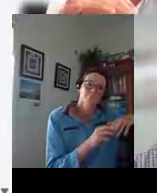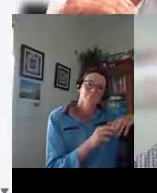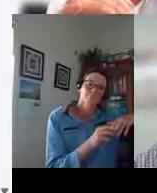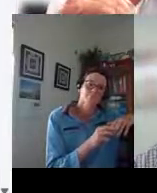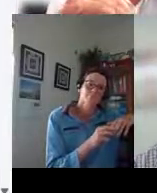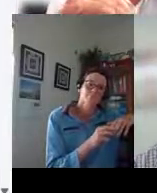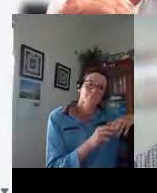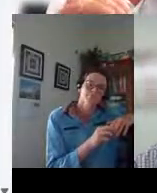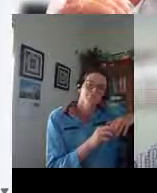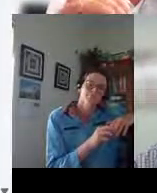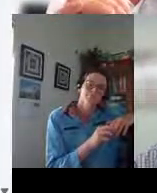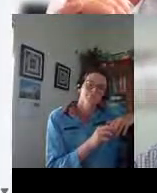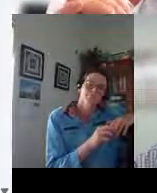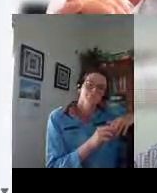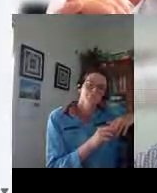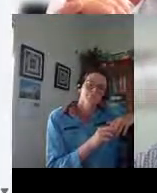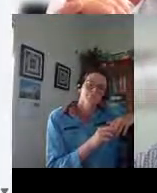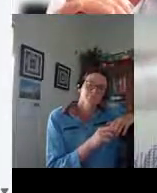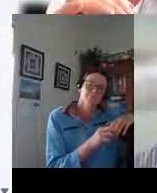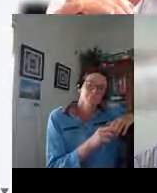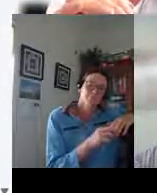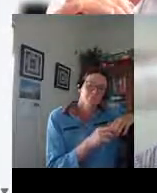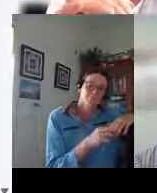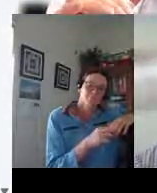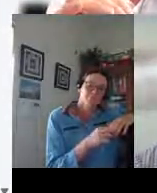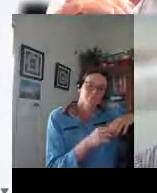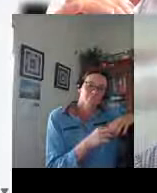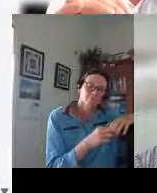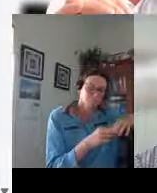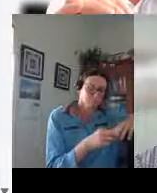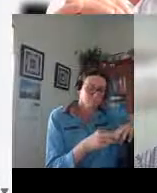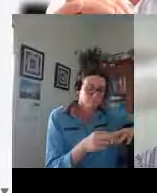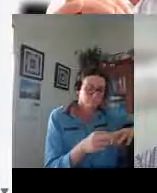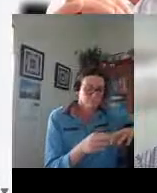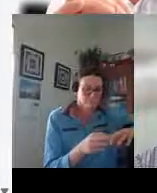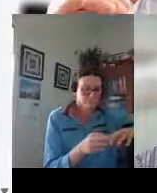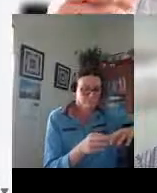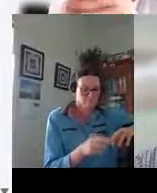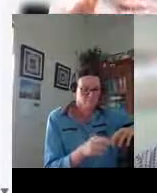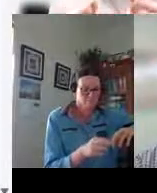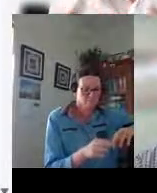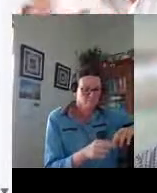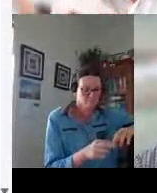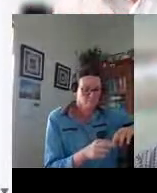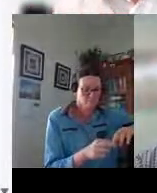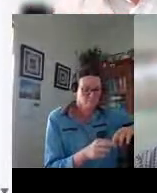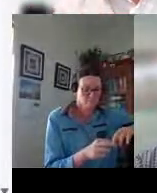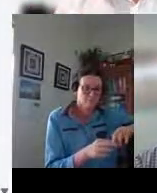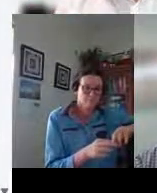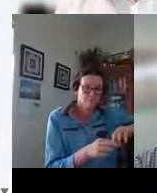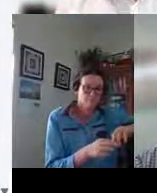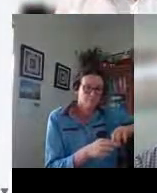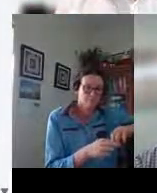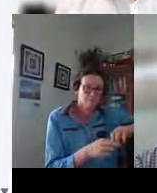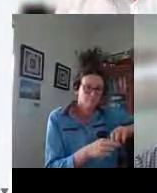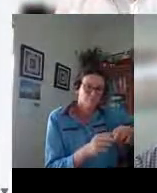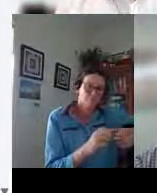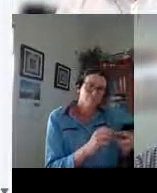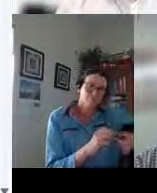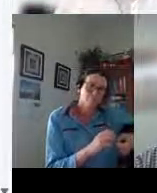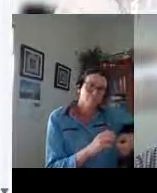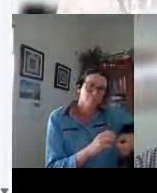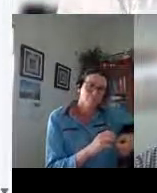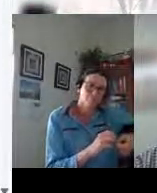the sort of remaining barriers, whether they're technical, commercial, or regulatory, so that future projects can get up without